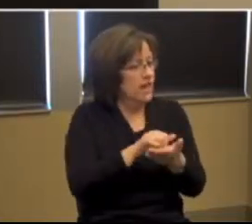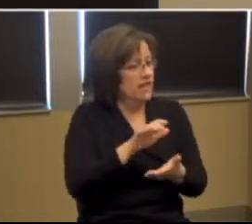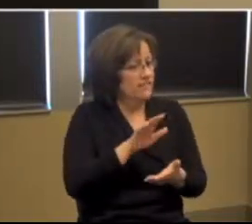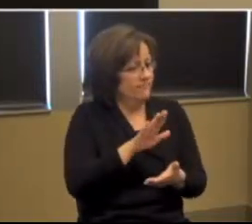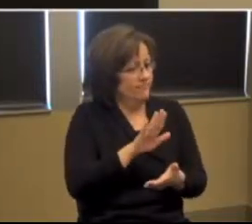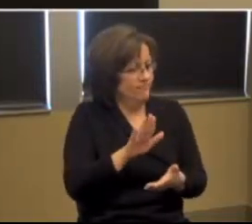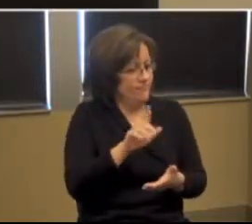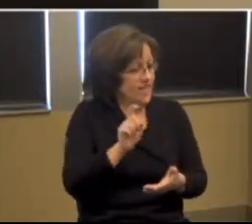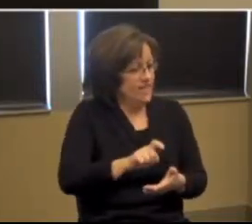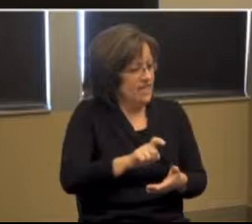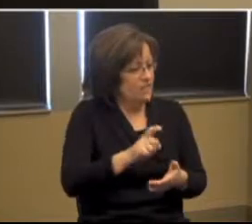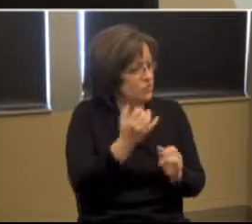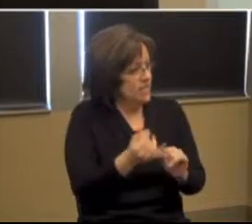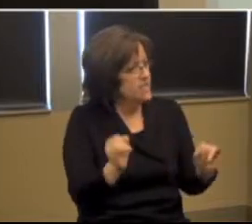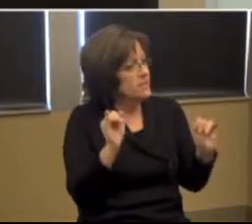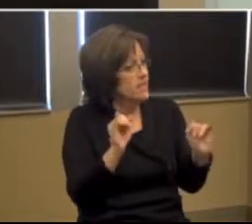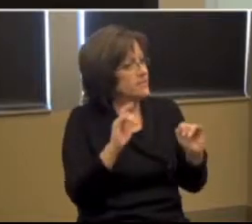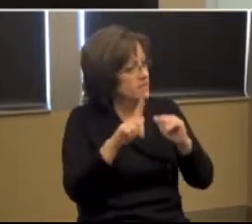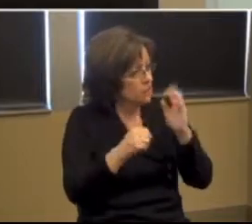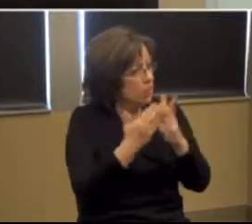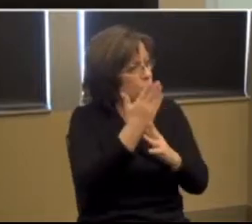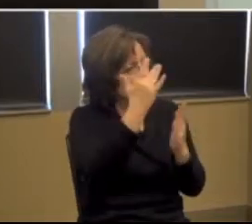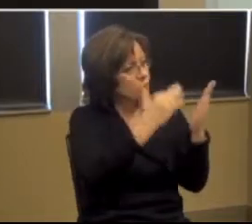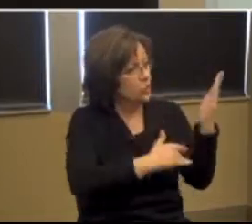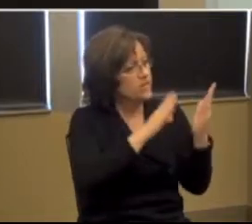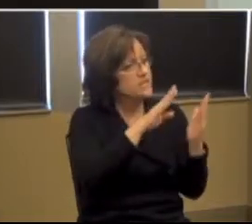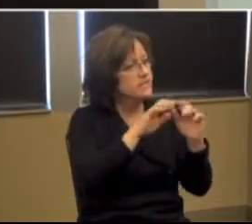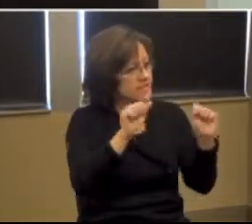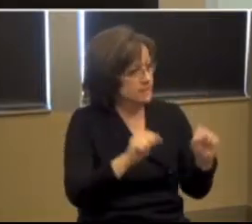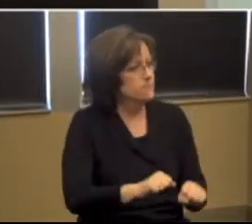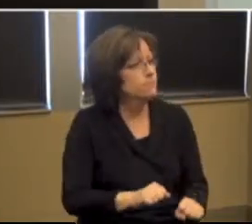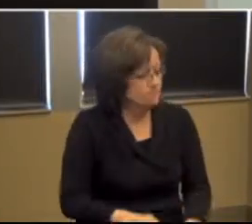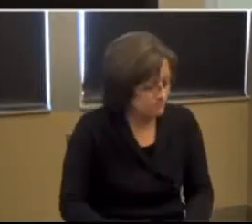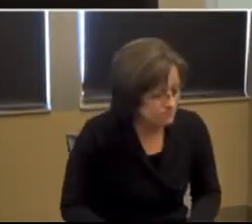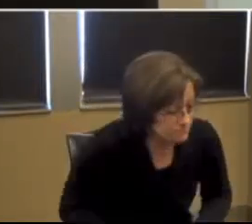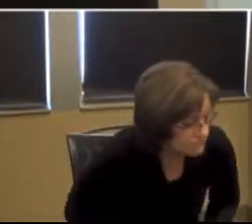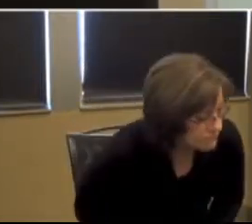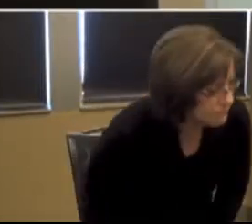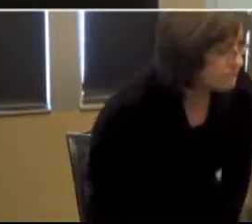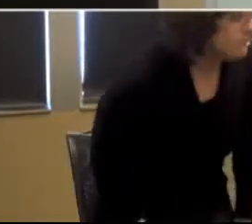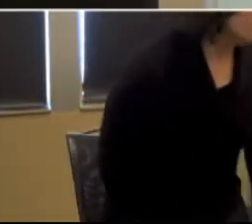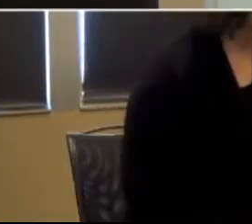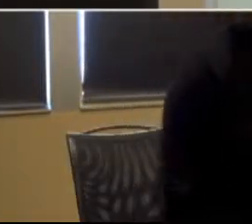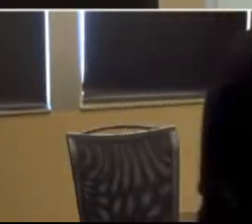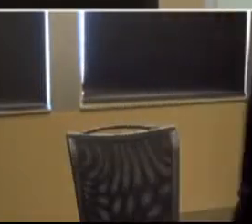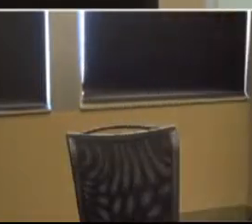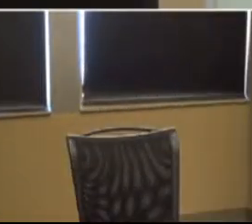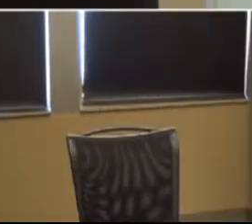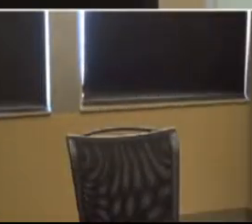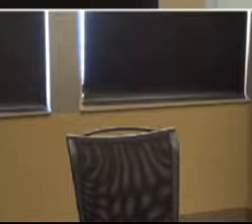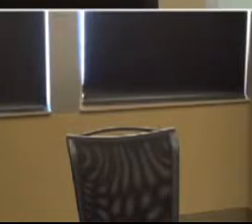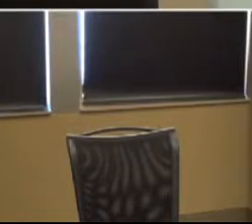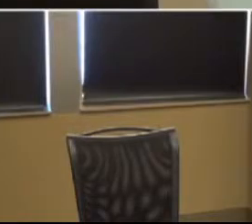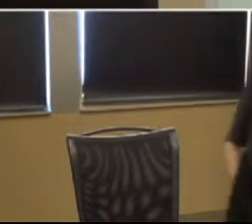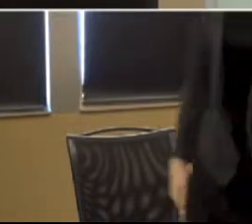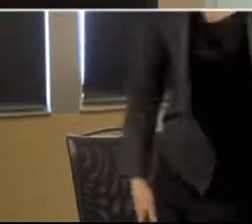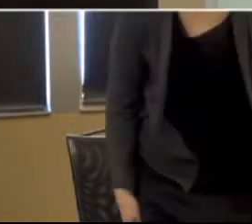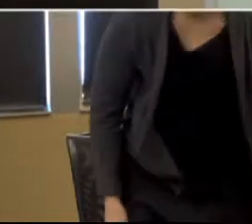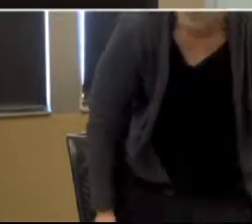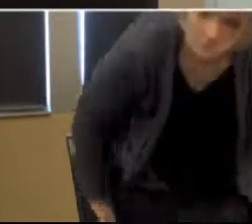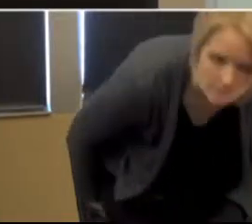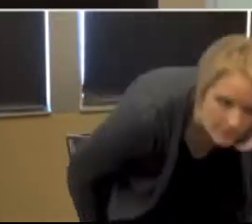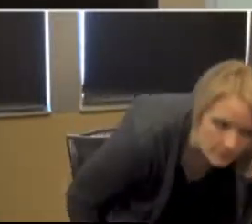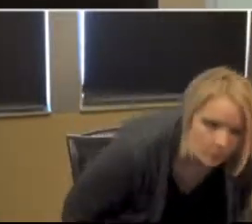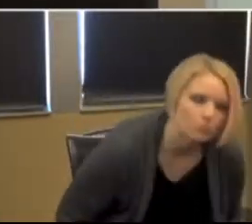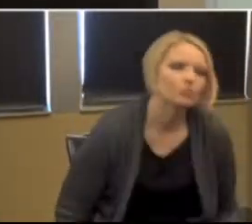need to be able to independently go through that system. And so just real quick, and this is gonna not only